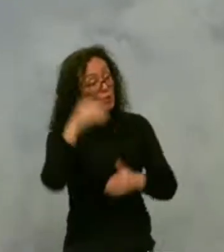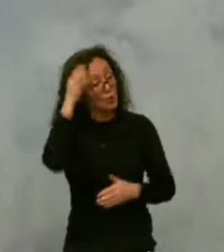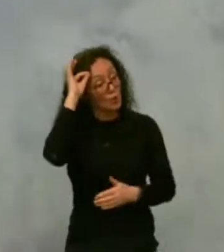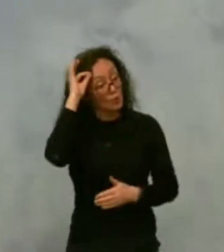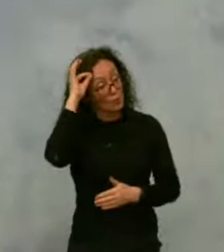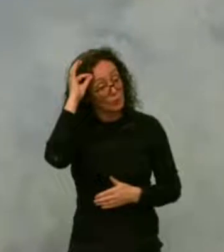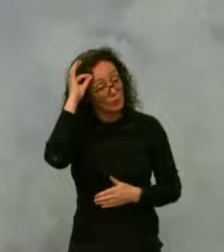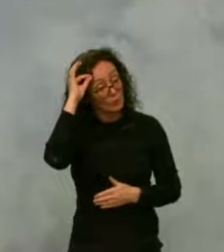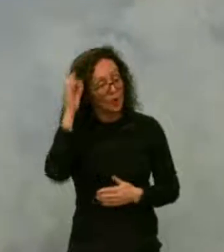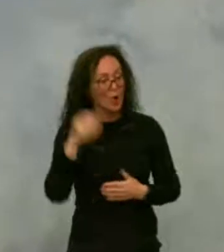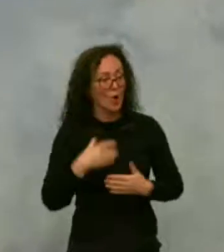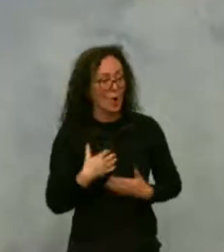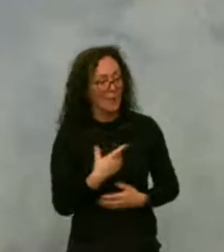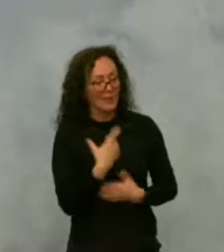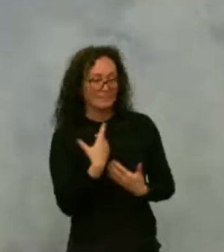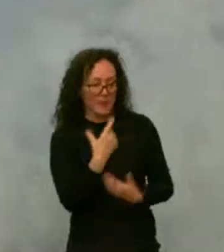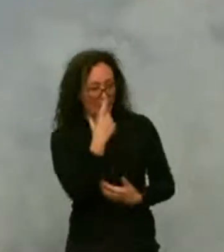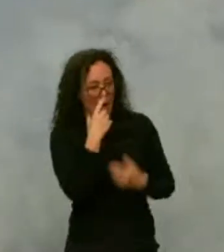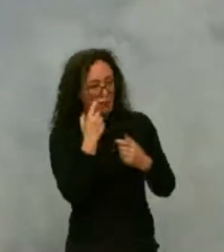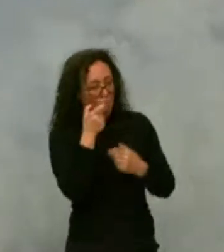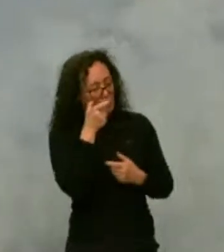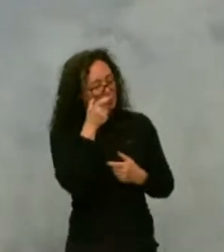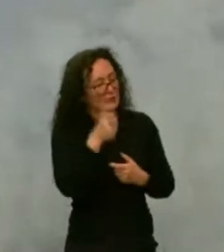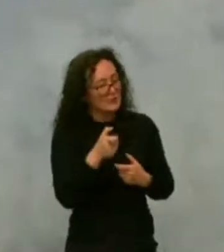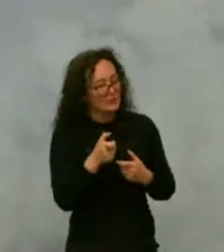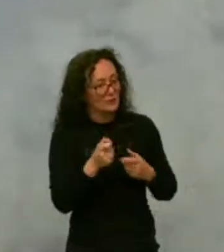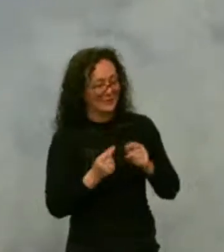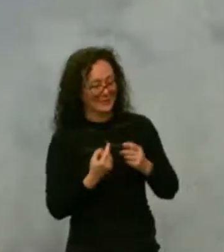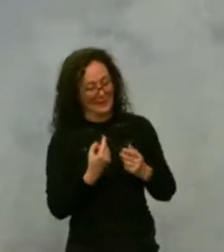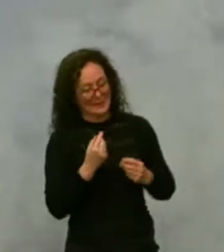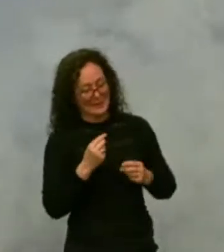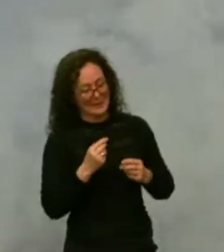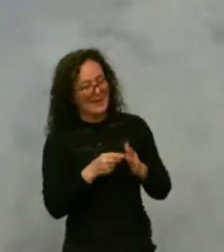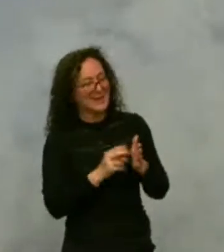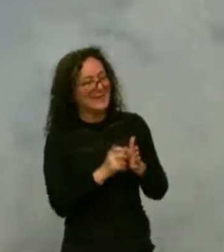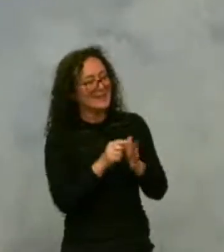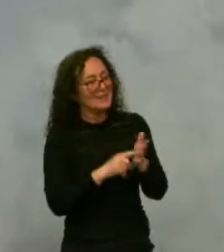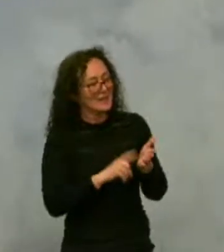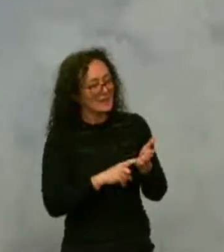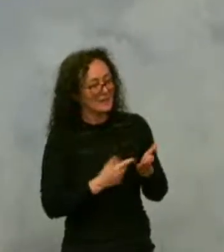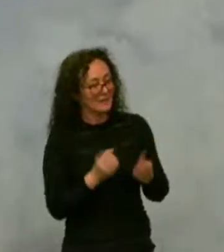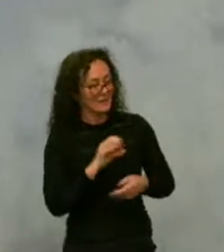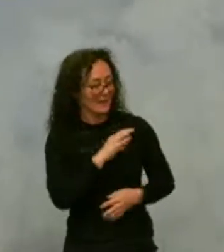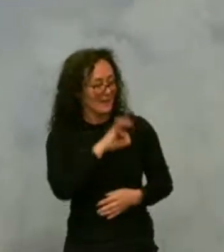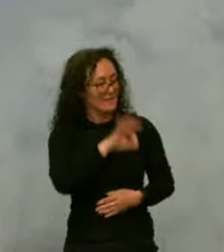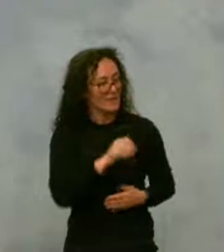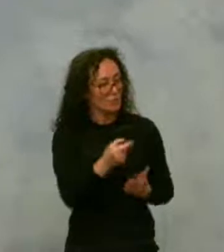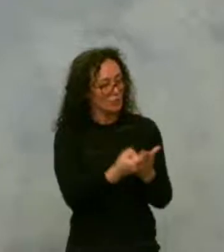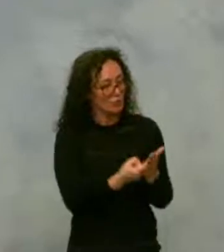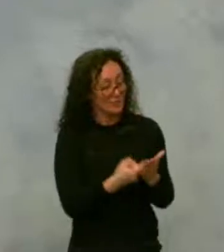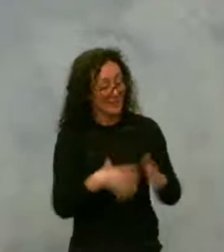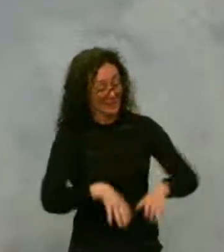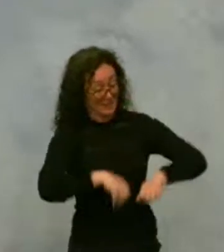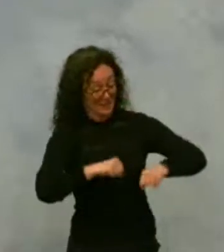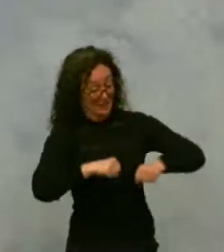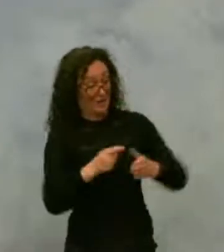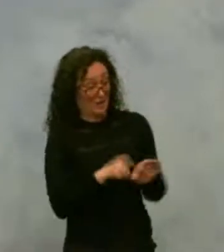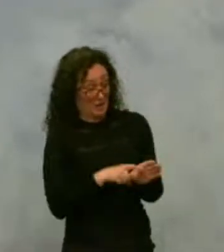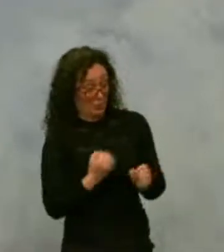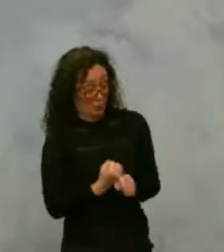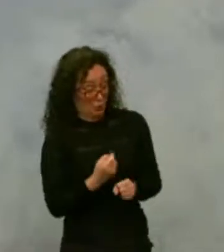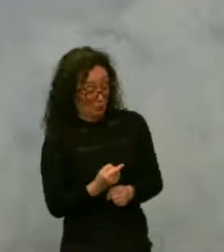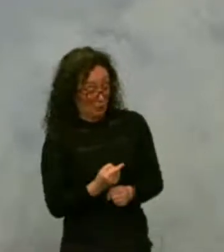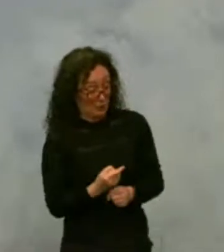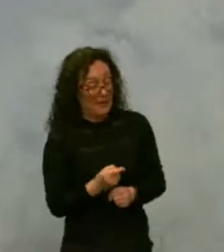Prudential Indicator Treasury Management Strategy and Annual Investment Report. Now that's taken at the start of the year, and that details